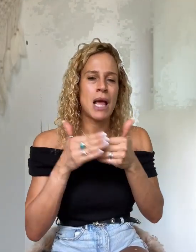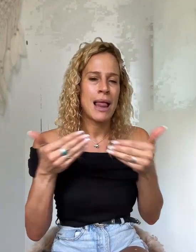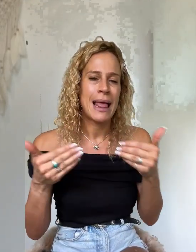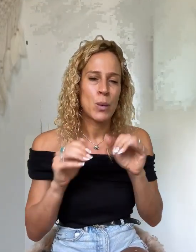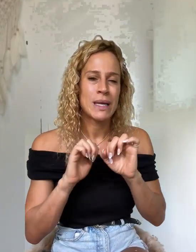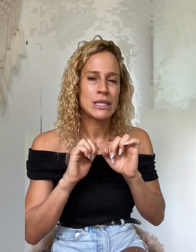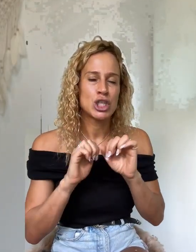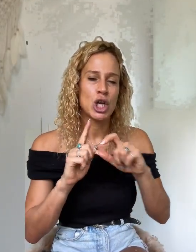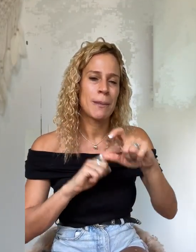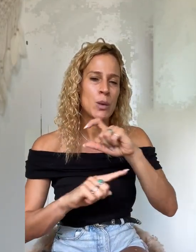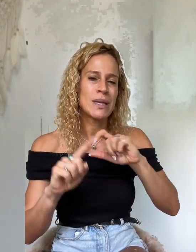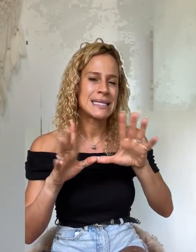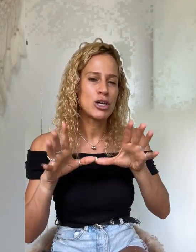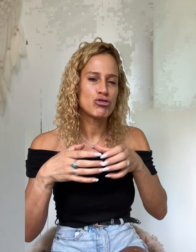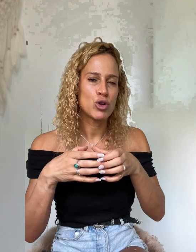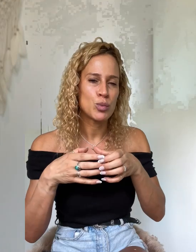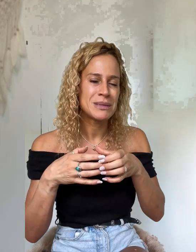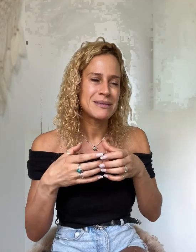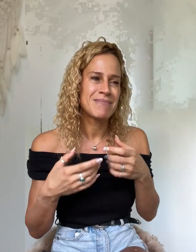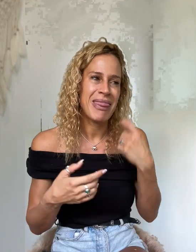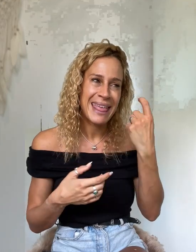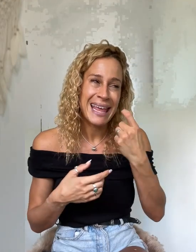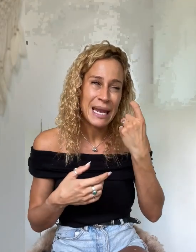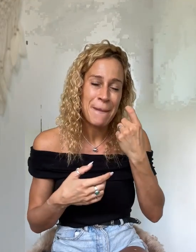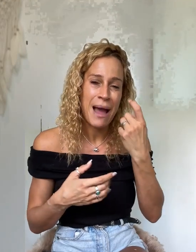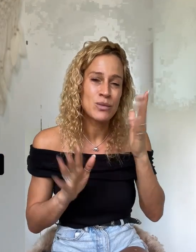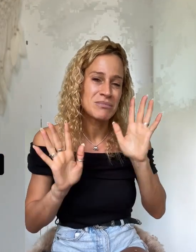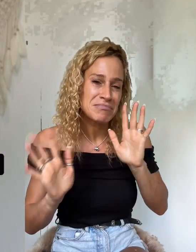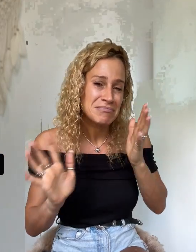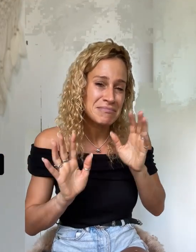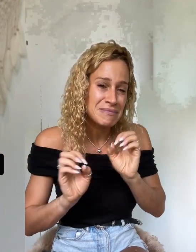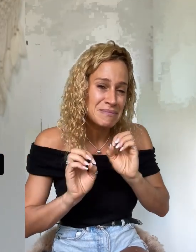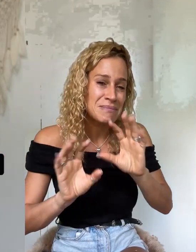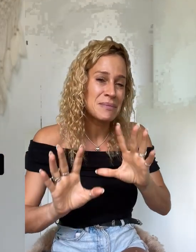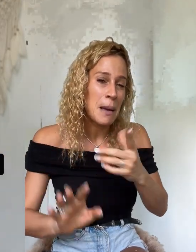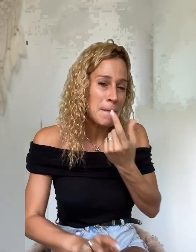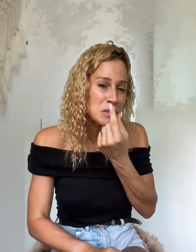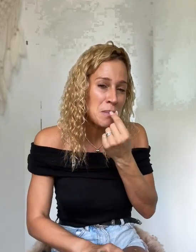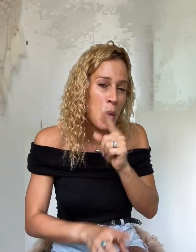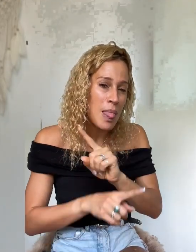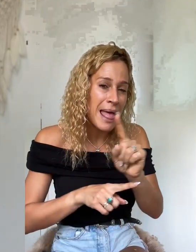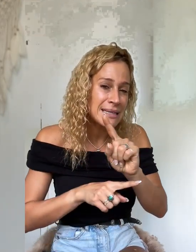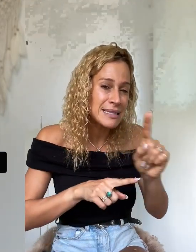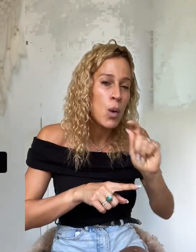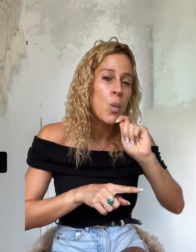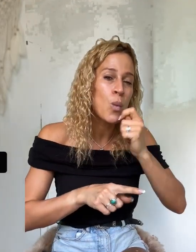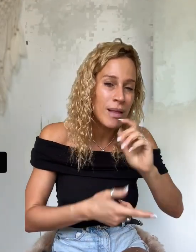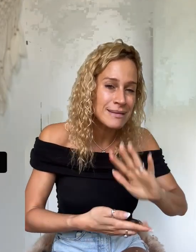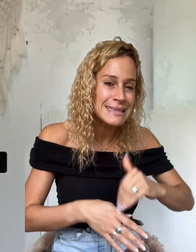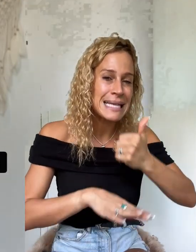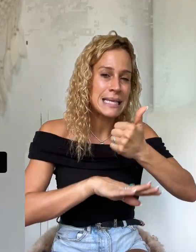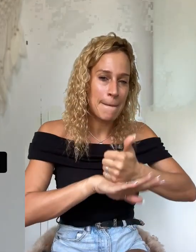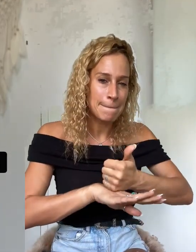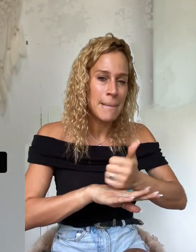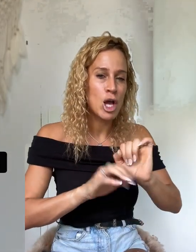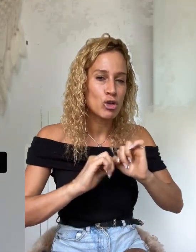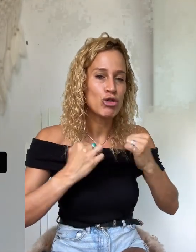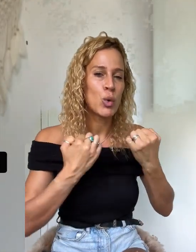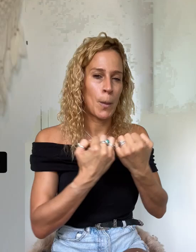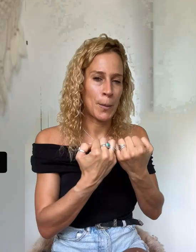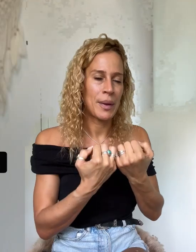with their sign language. It's not something I've explored to any great depth, so I'm just putting it out there, but watch this space, who